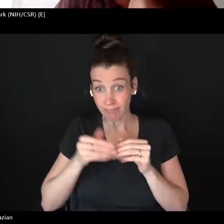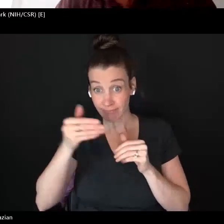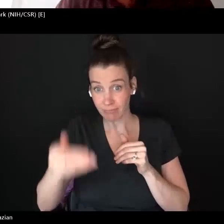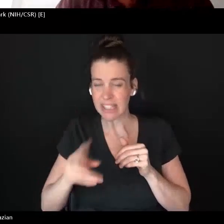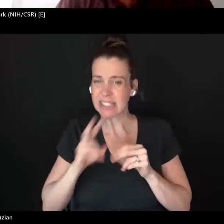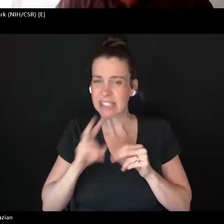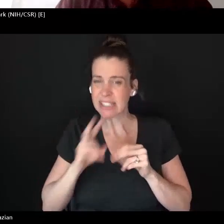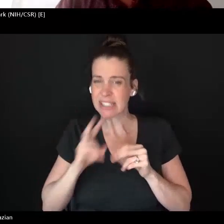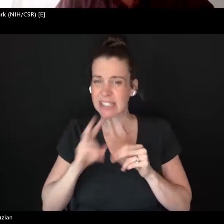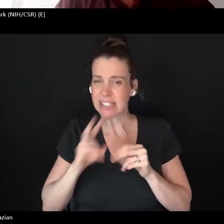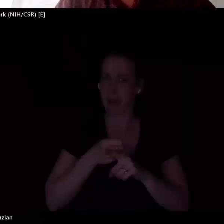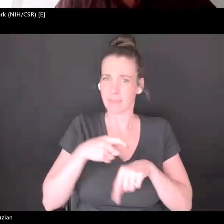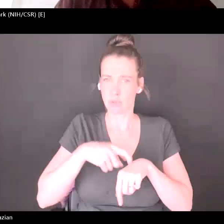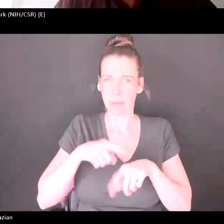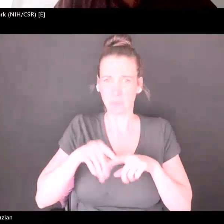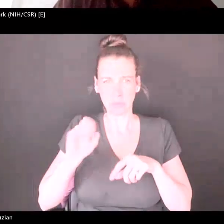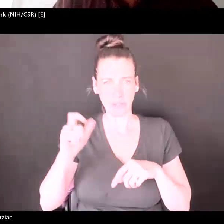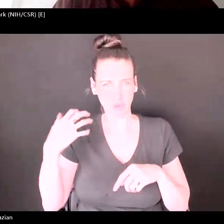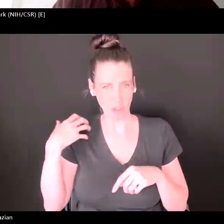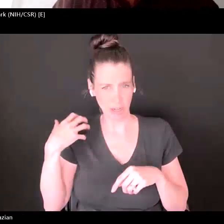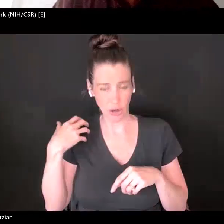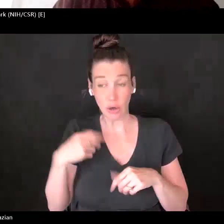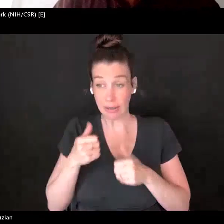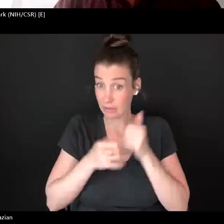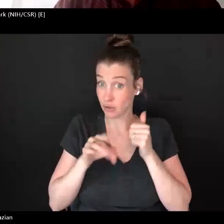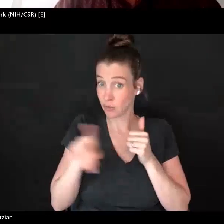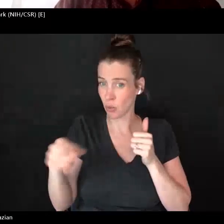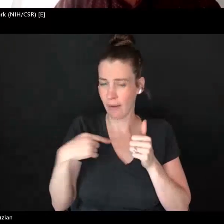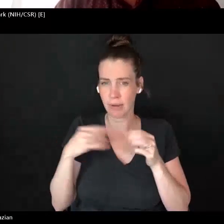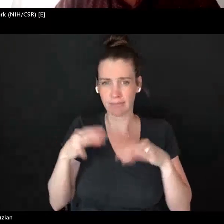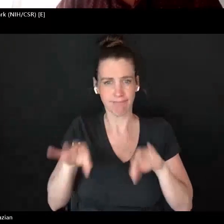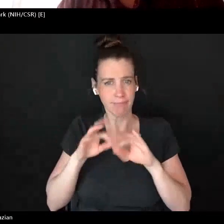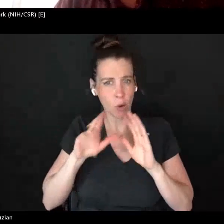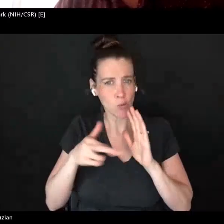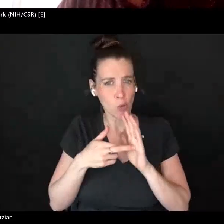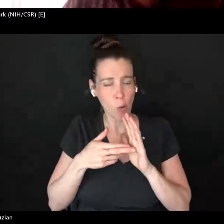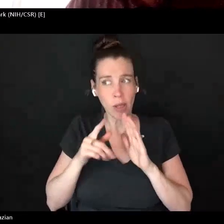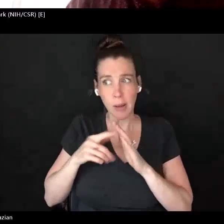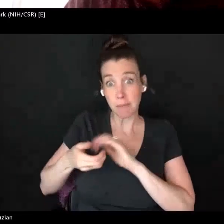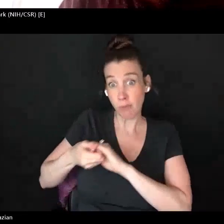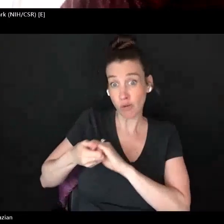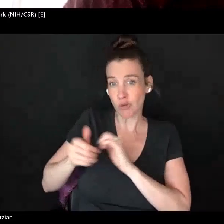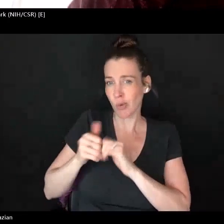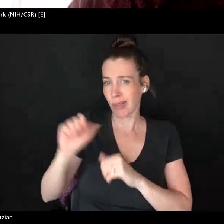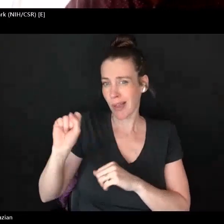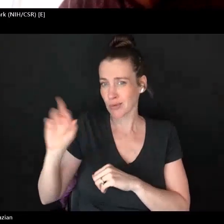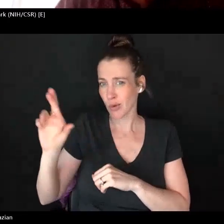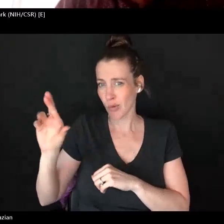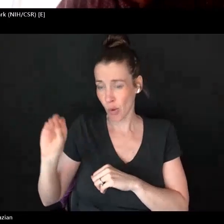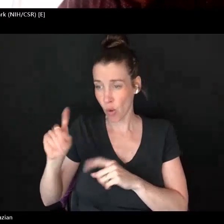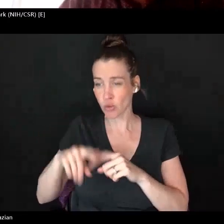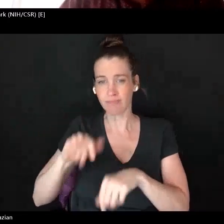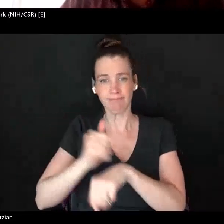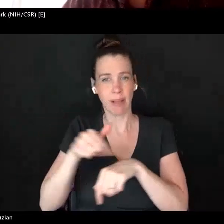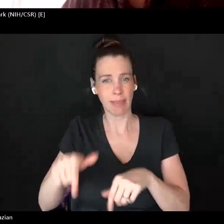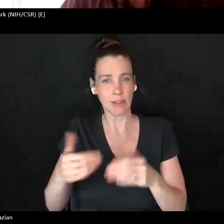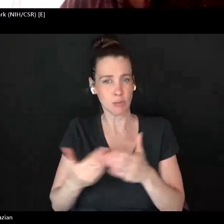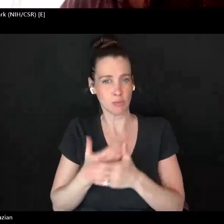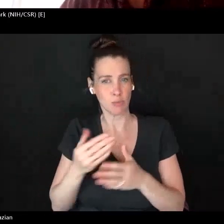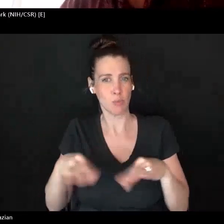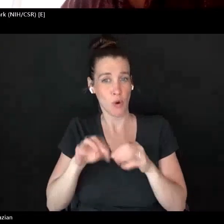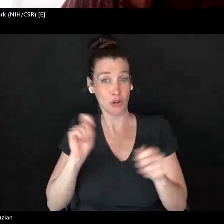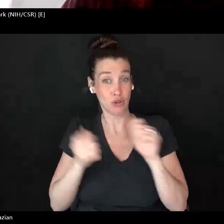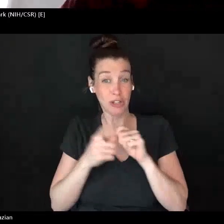to be a chair. Each of you will play a critical role in partnership with the SRO to implement this important change in peer